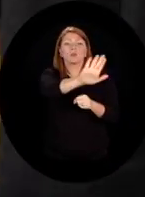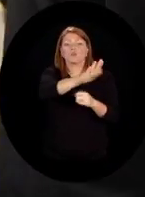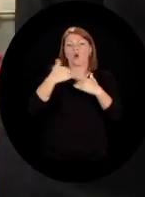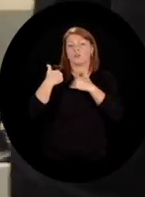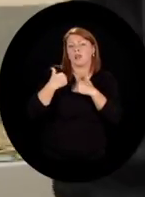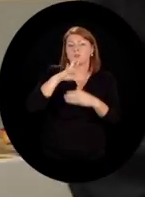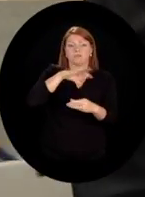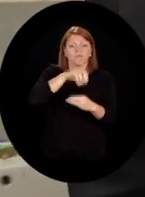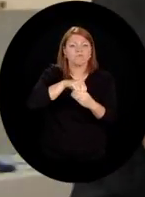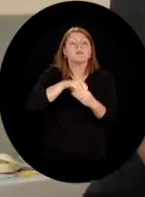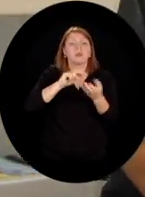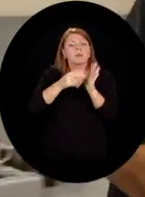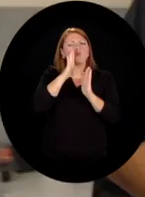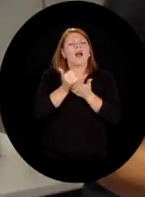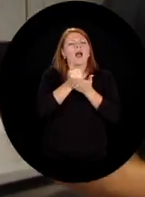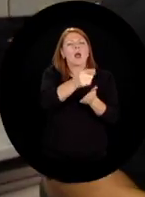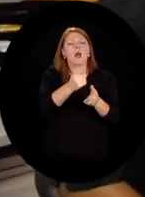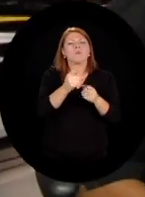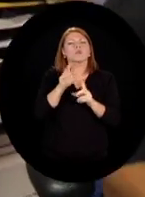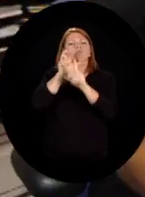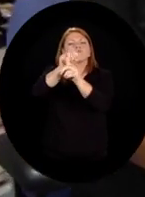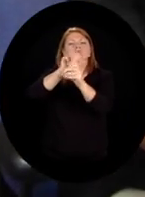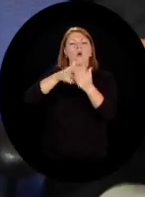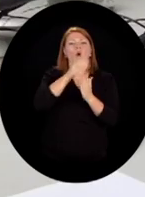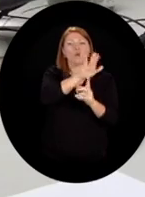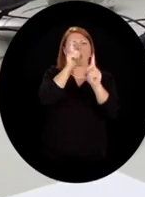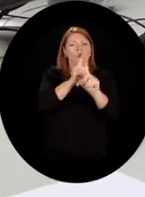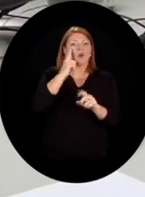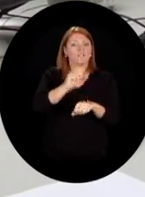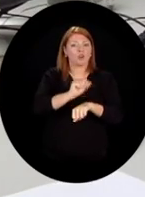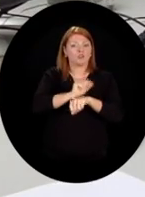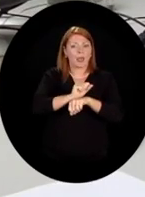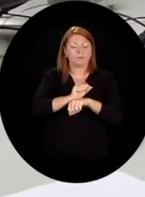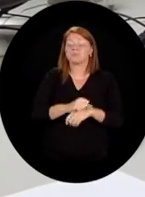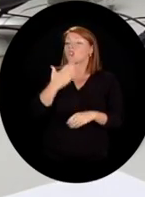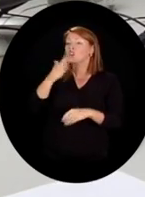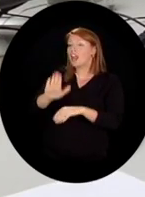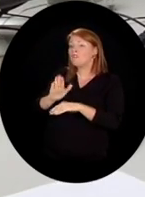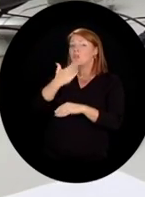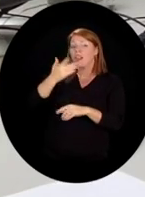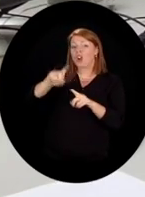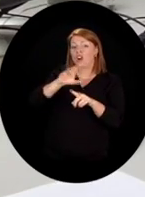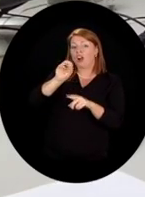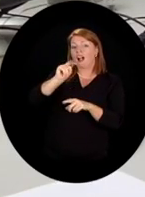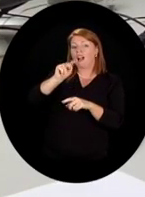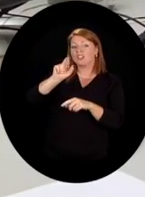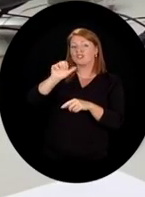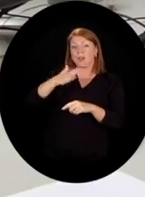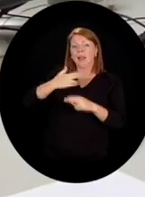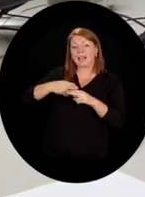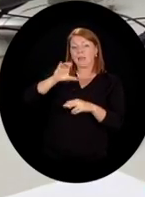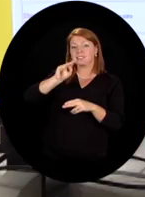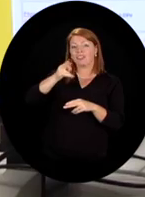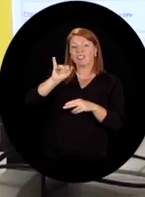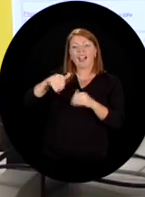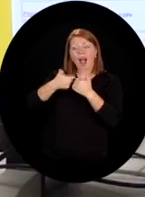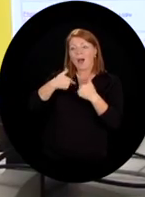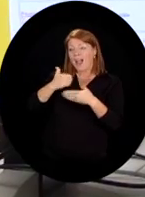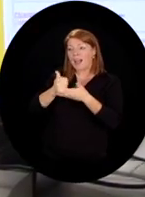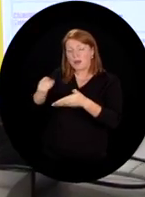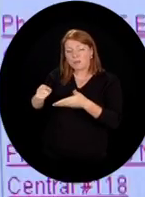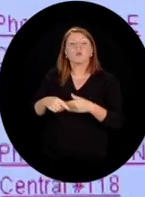responsibilities so that it can help you achieve your employment goal. Good afternoon. Thank you for calling On Track. This is Cynthia. How may I help you? The